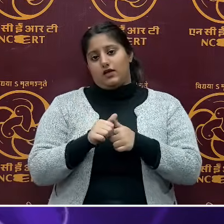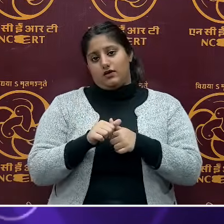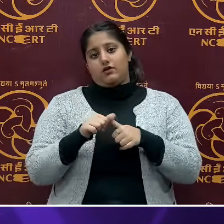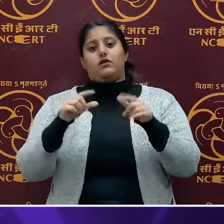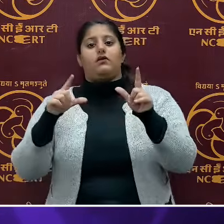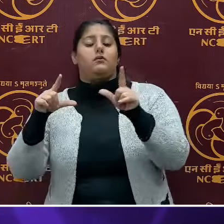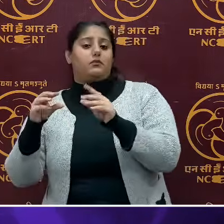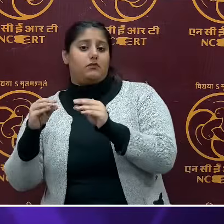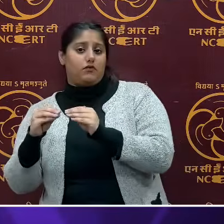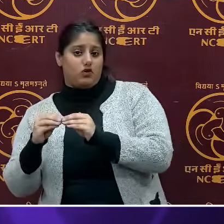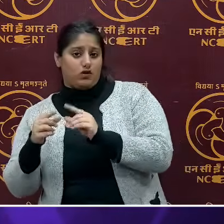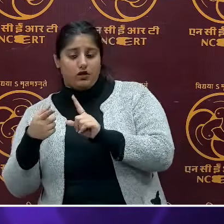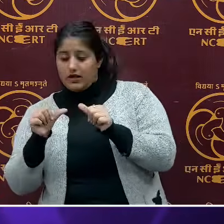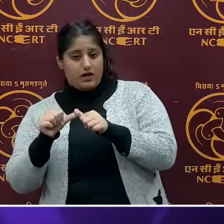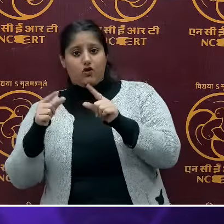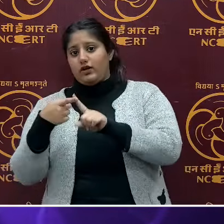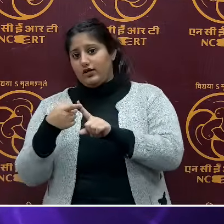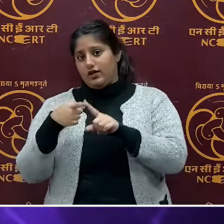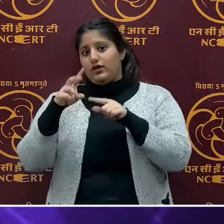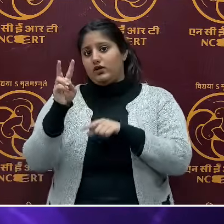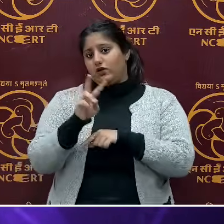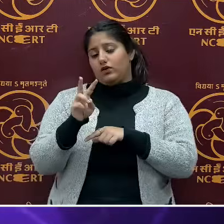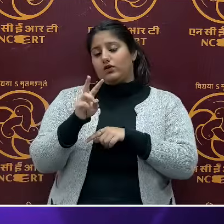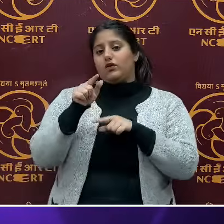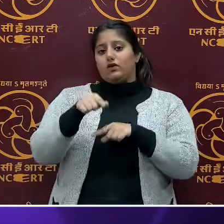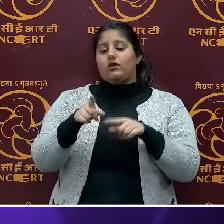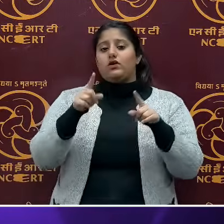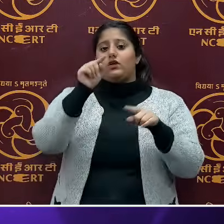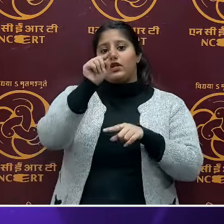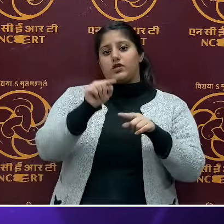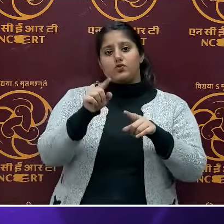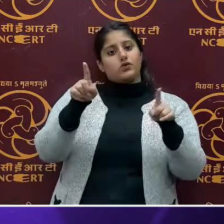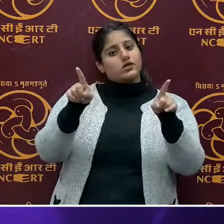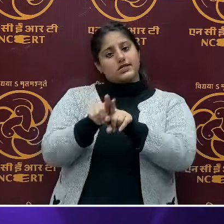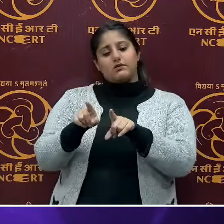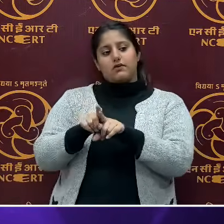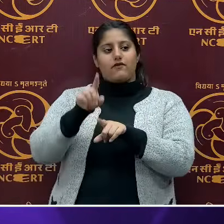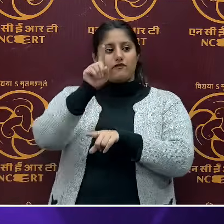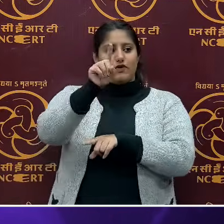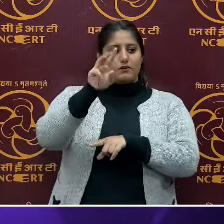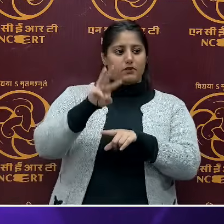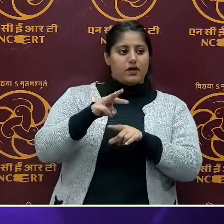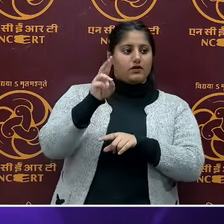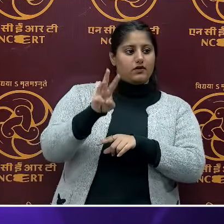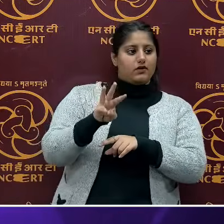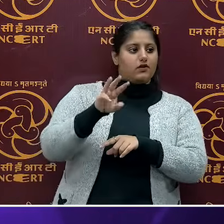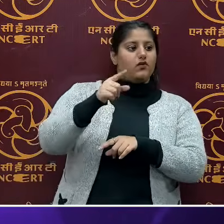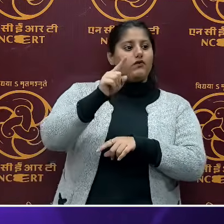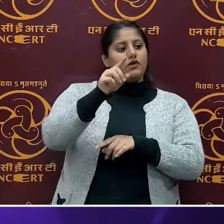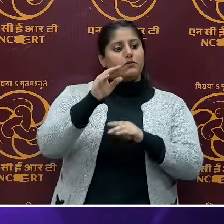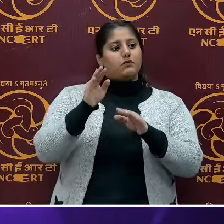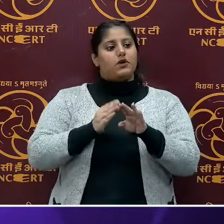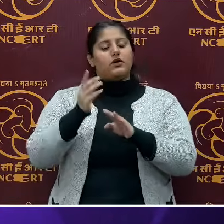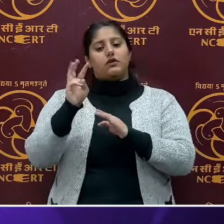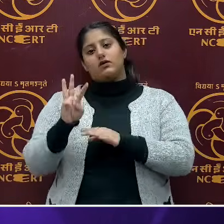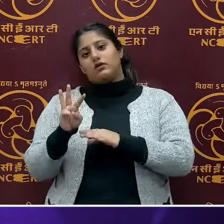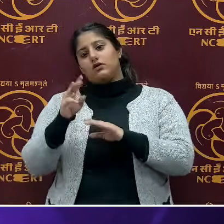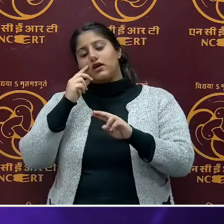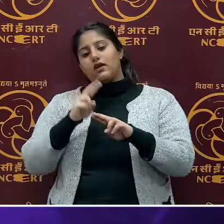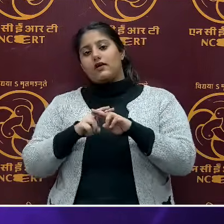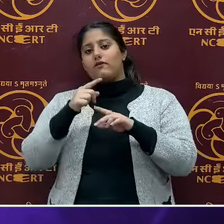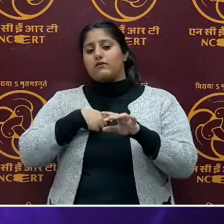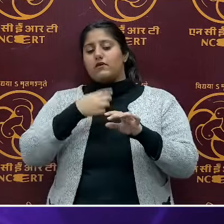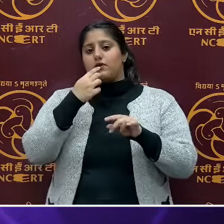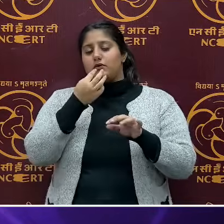and rectangle E. Okay. Now the ratios are same, 1 by 3 and 1 by 3. So if I am going to ask you which